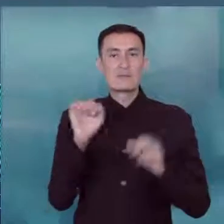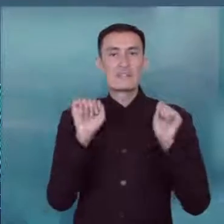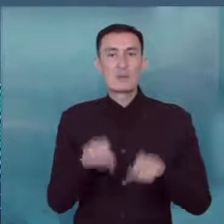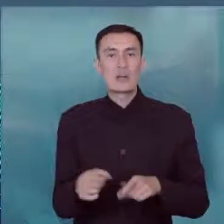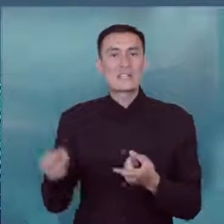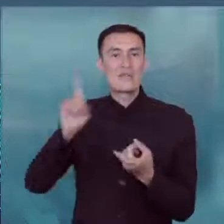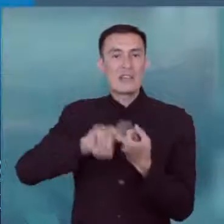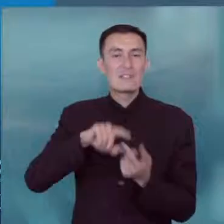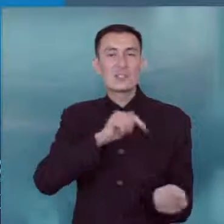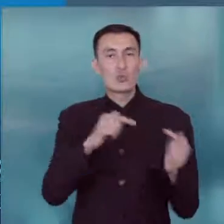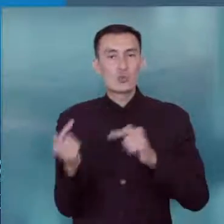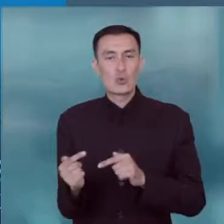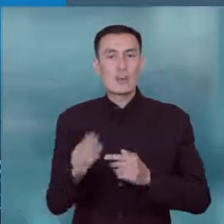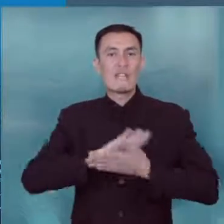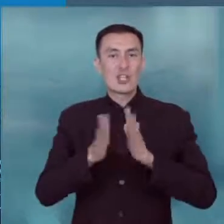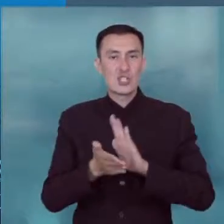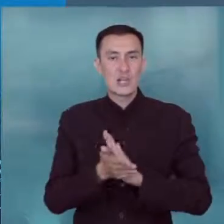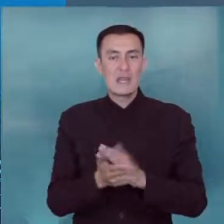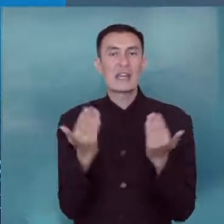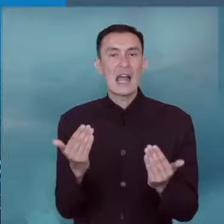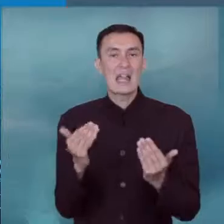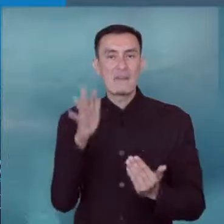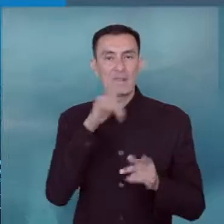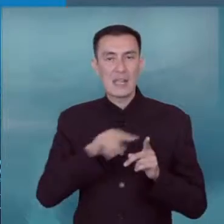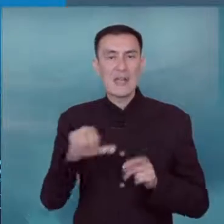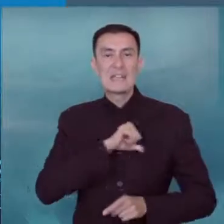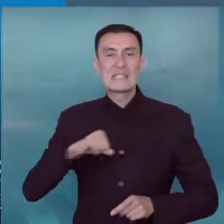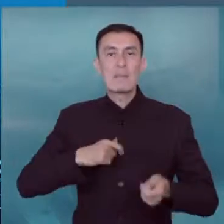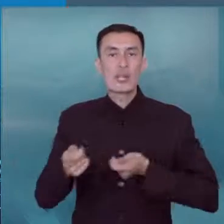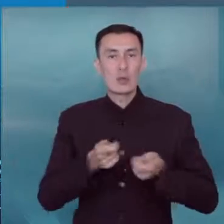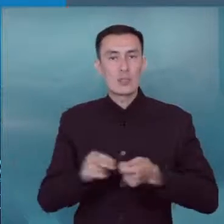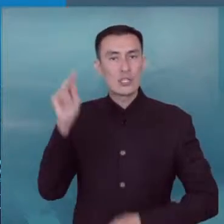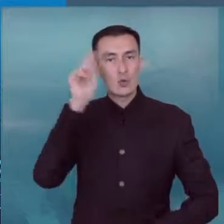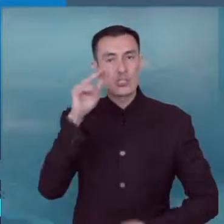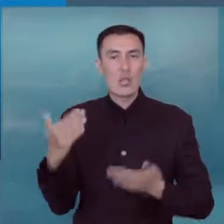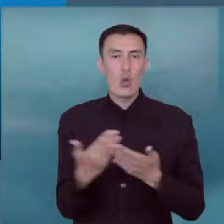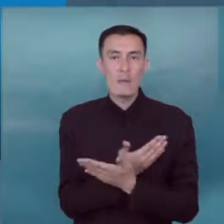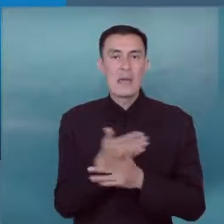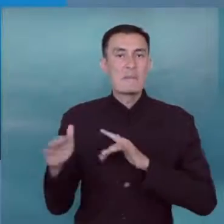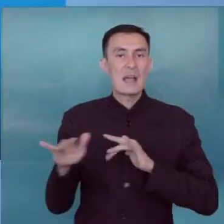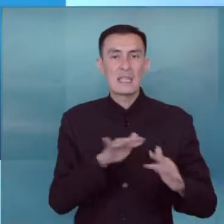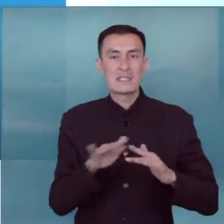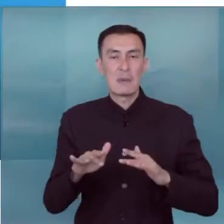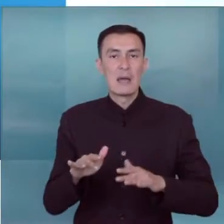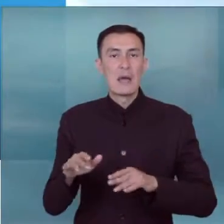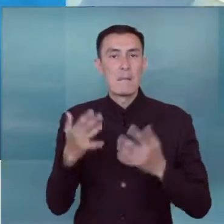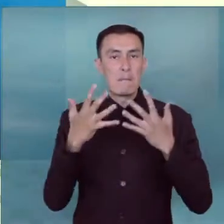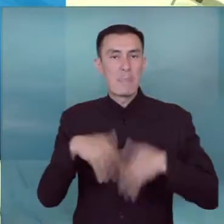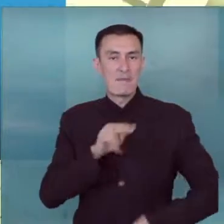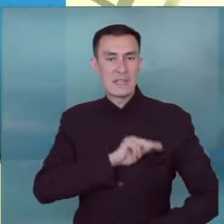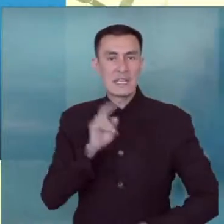It has been predicted that in this system, all means of production will be able to communicate with each other in real time,